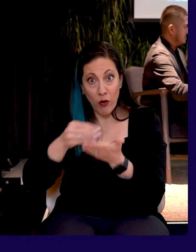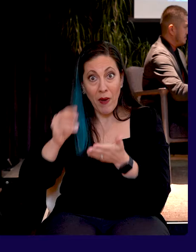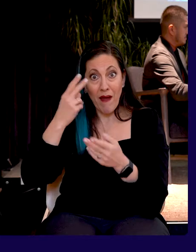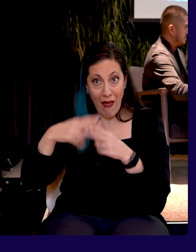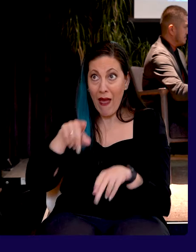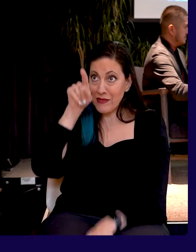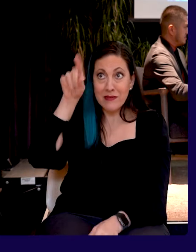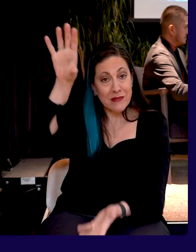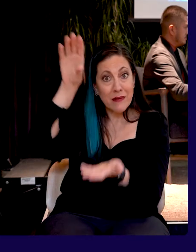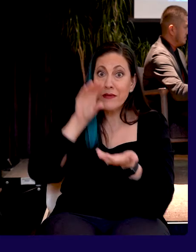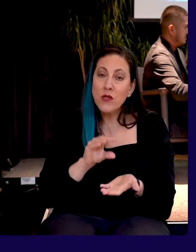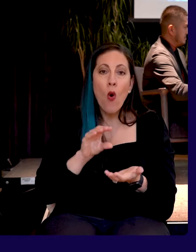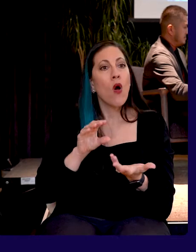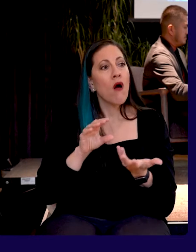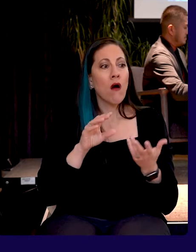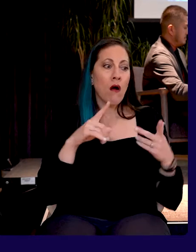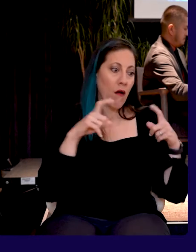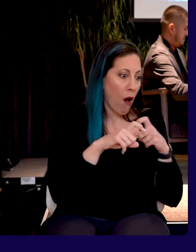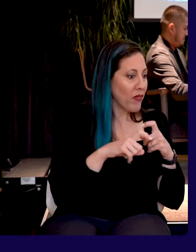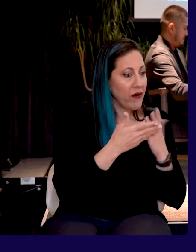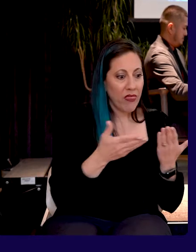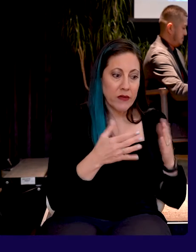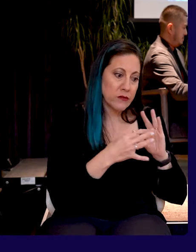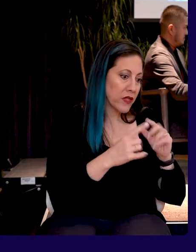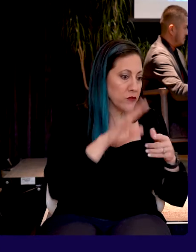with scheduling and being able to